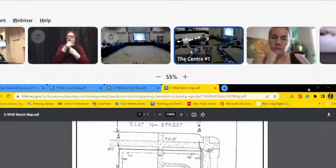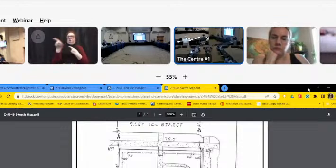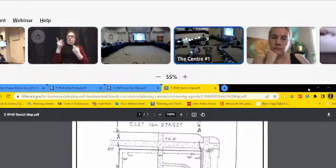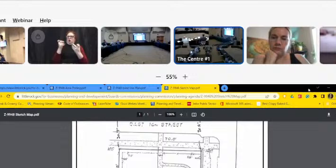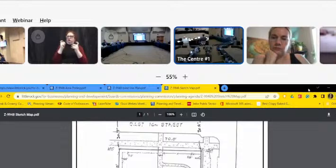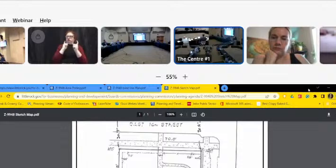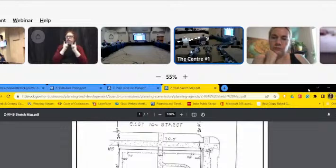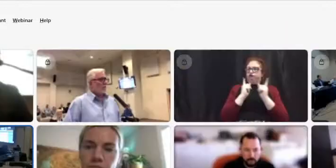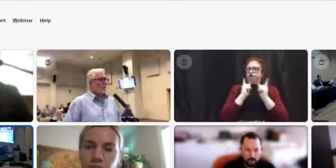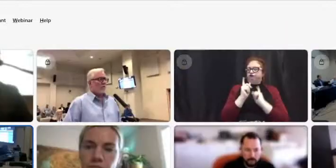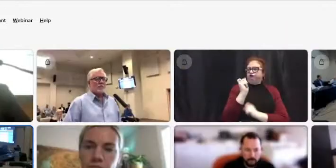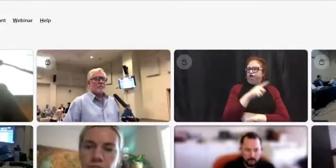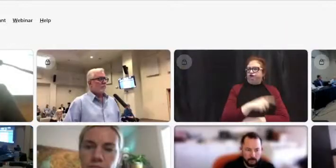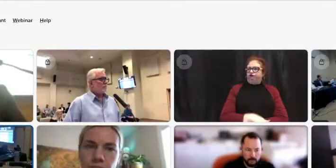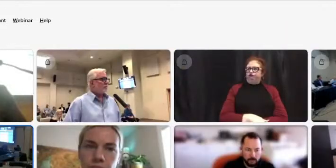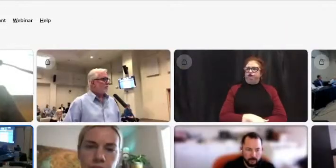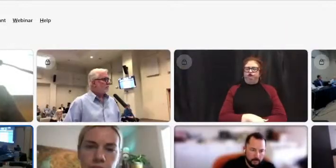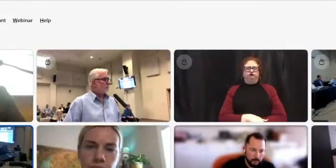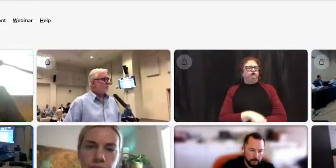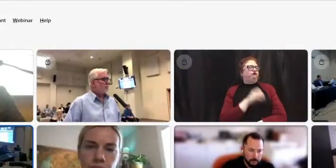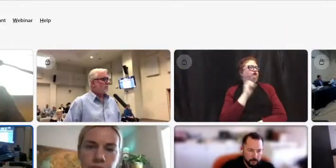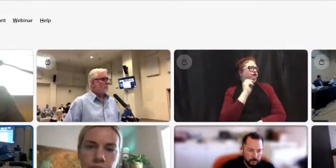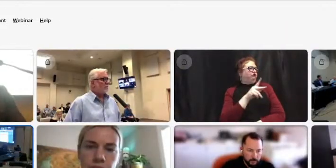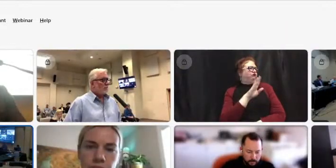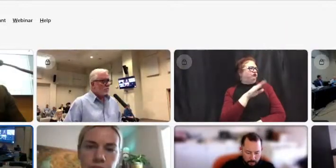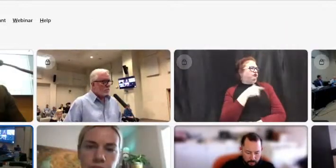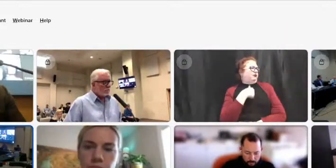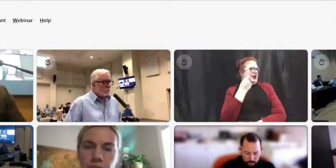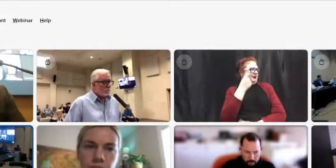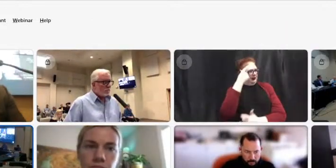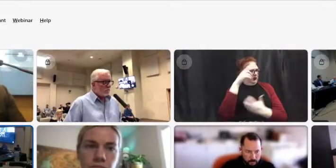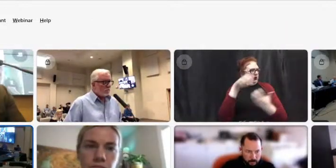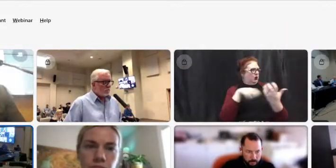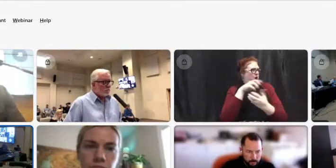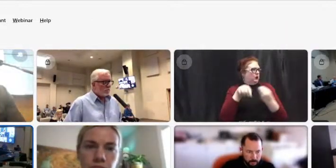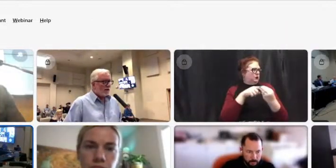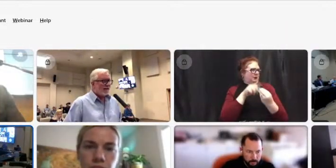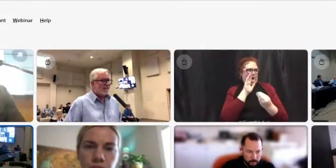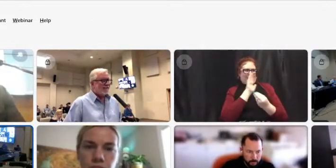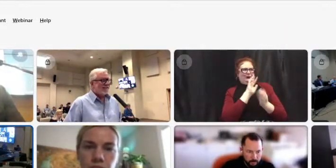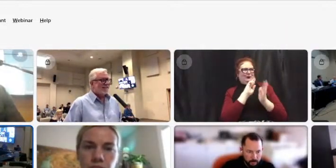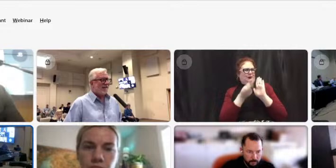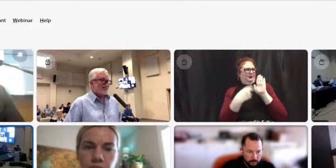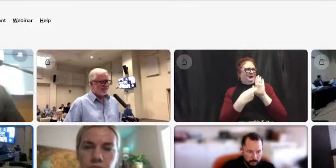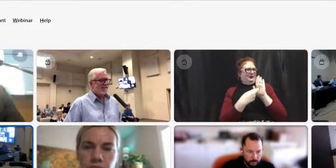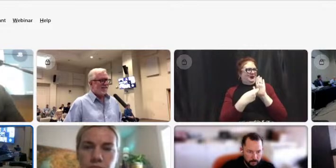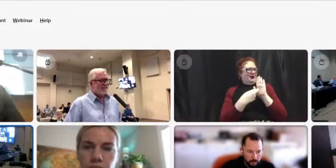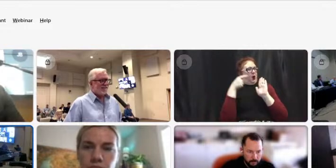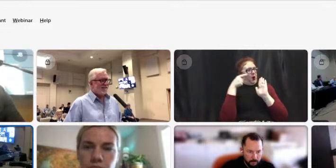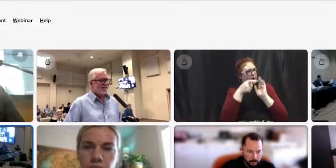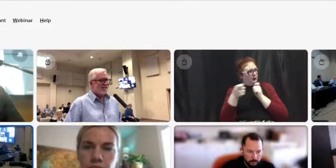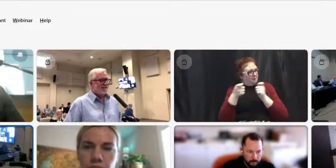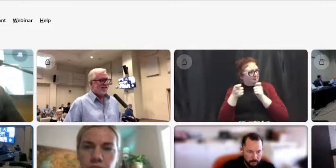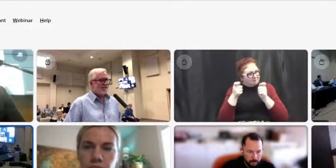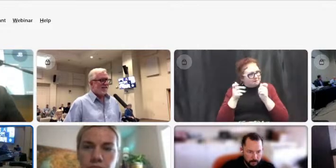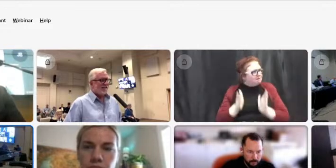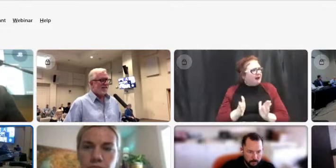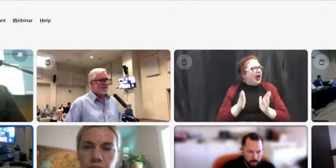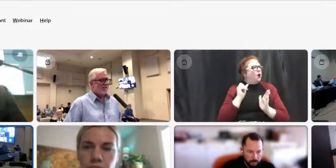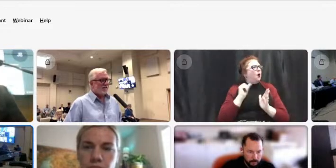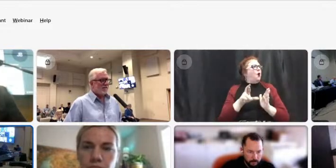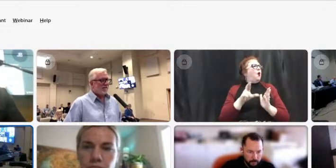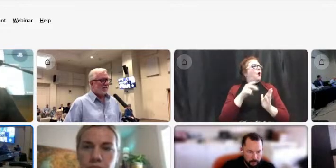Vogel, go ahead. Yes, sir. I'm a little confused on what your role is with this property. Are you the manager? Are you